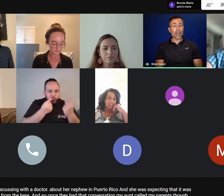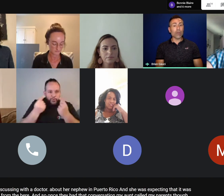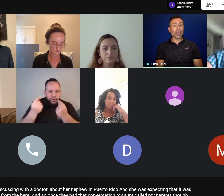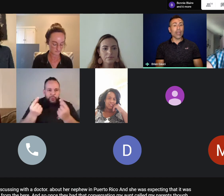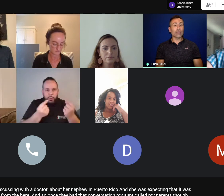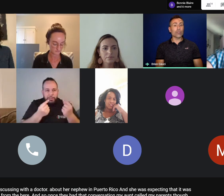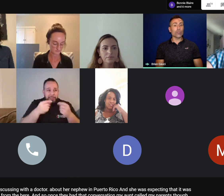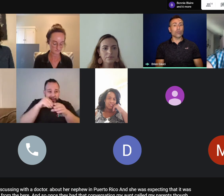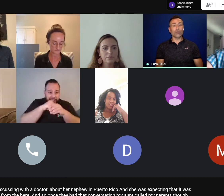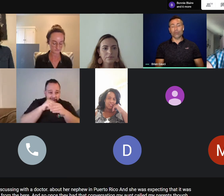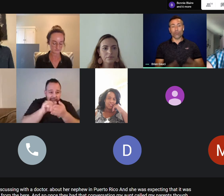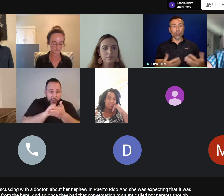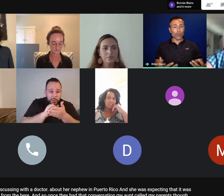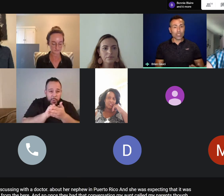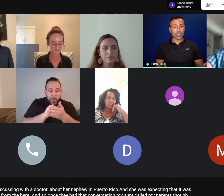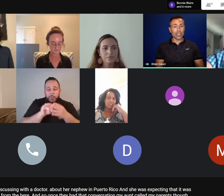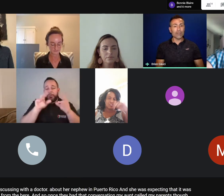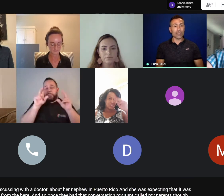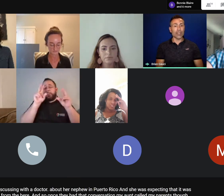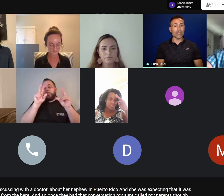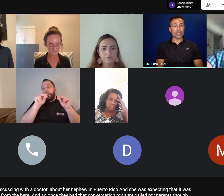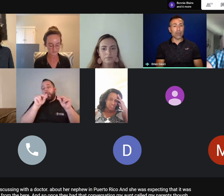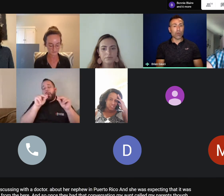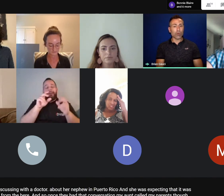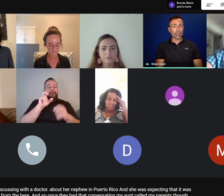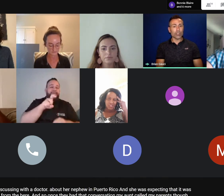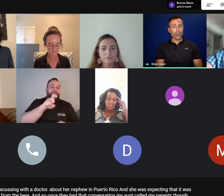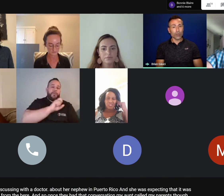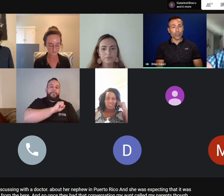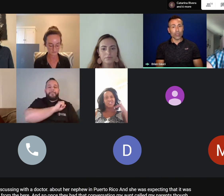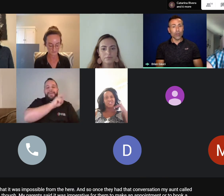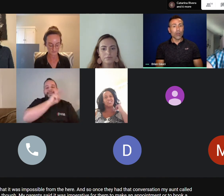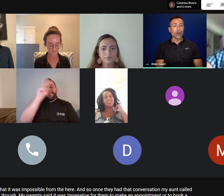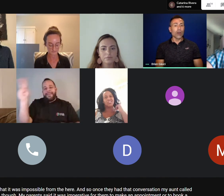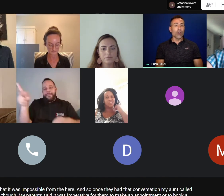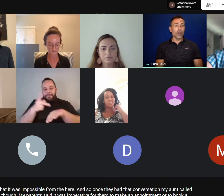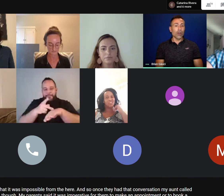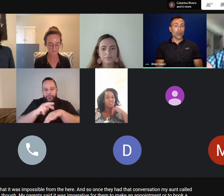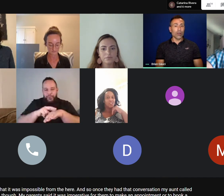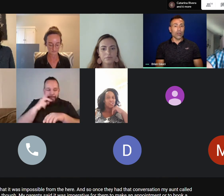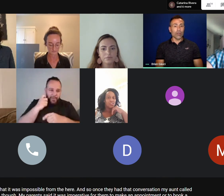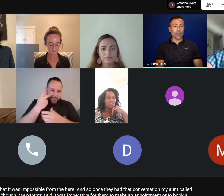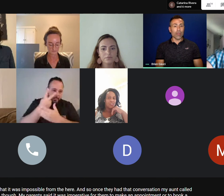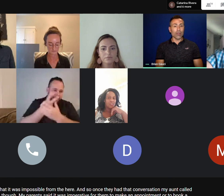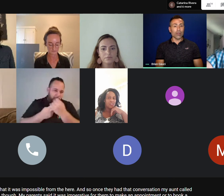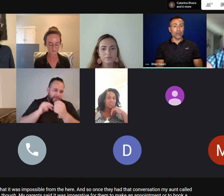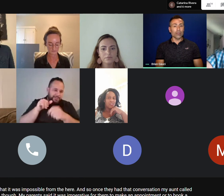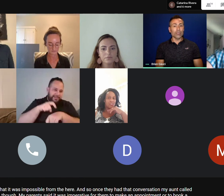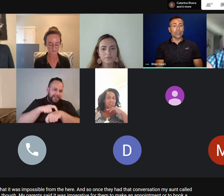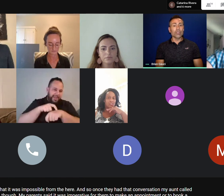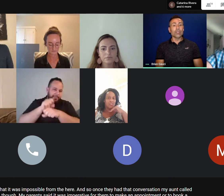You know, so now we had to roll up our sleeves and decide what we're going to do, you know.